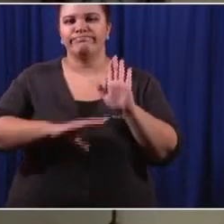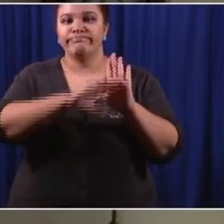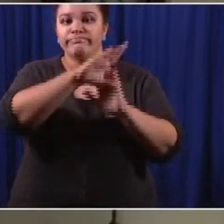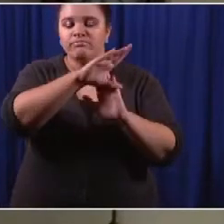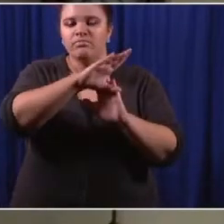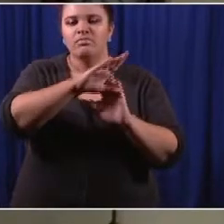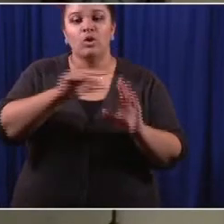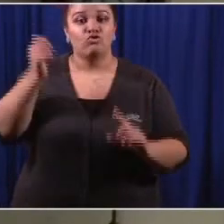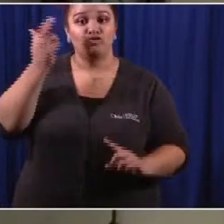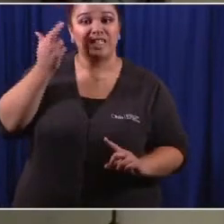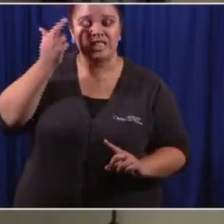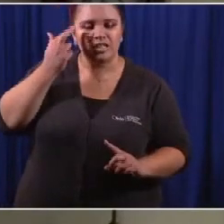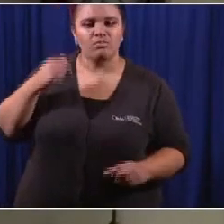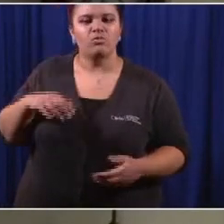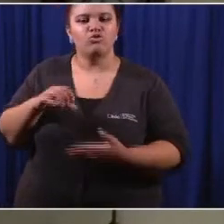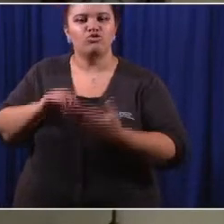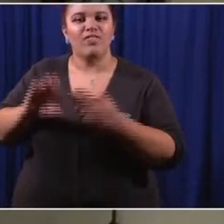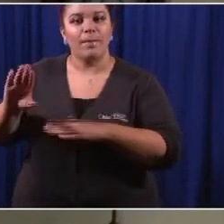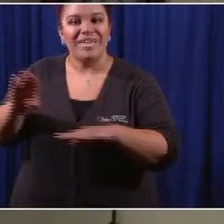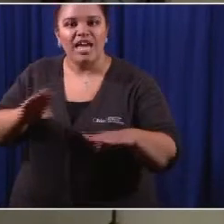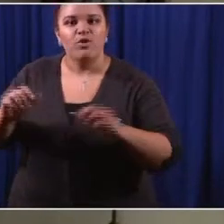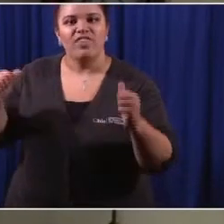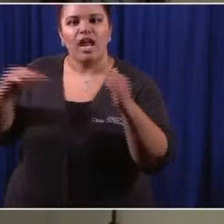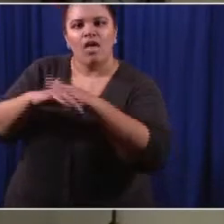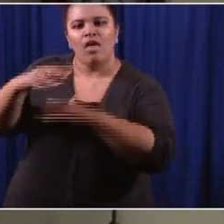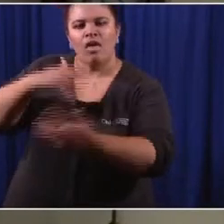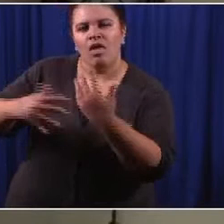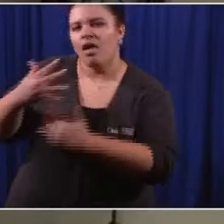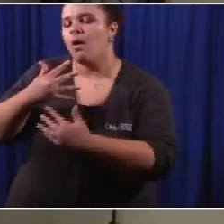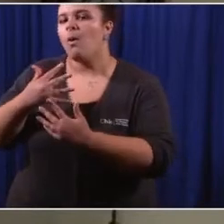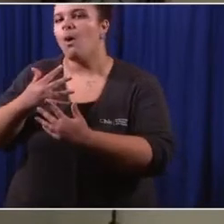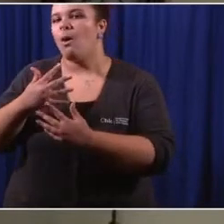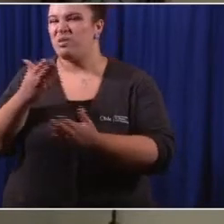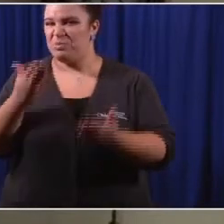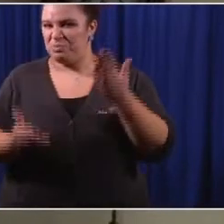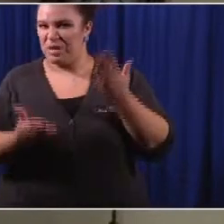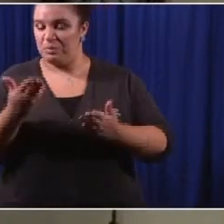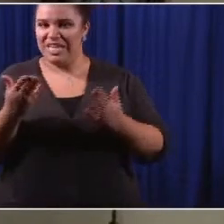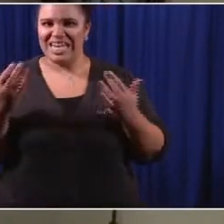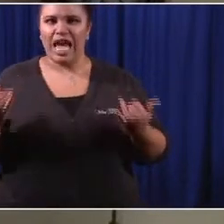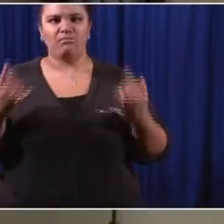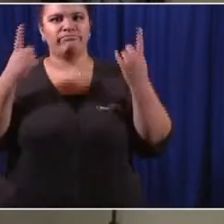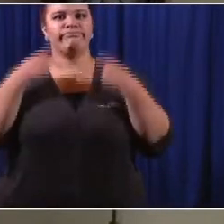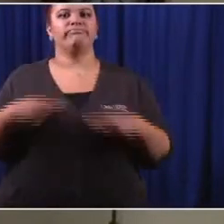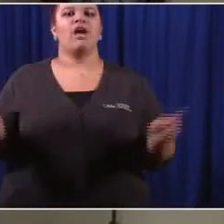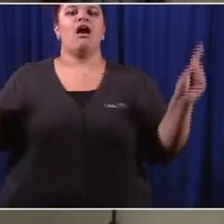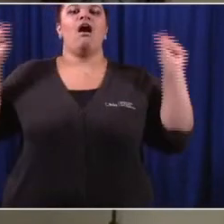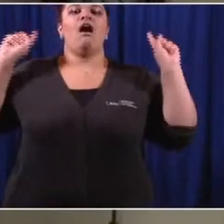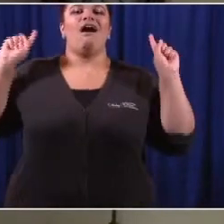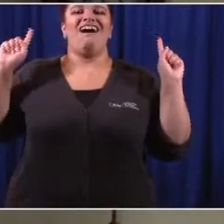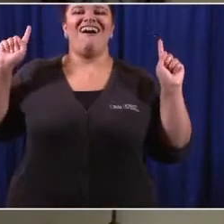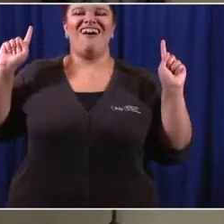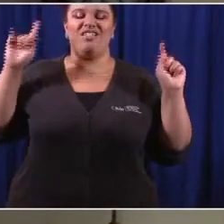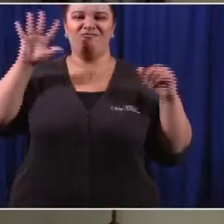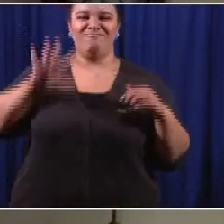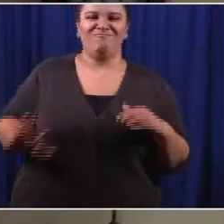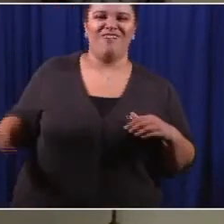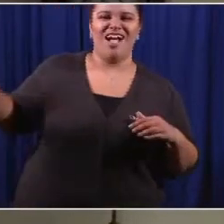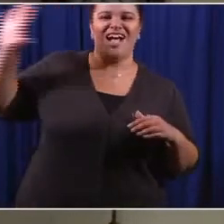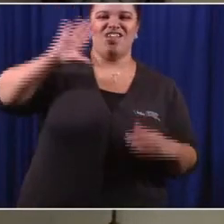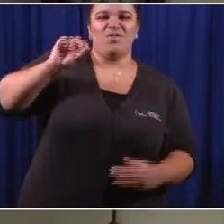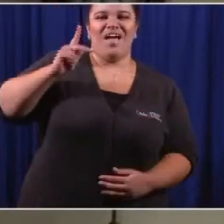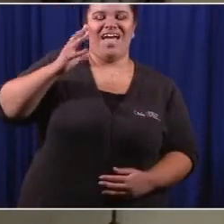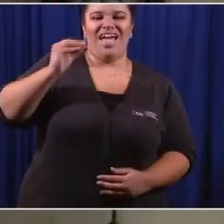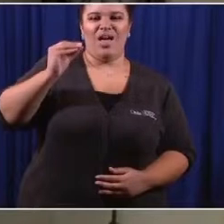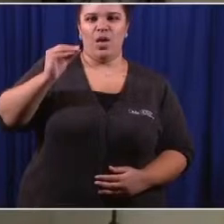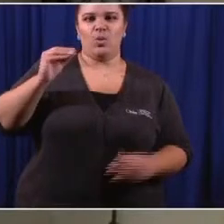prevalence of cases among students, and how much is we're finally getting kind of a broad-based, wide population surveillance test, and